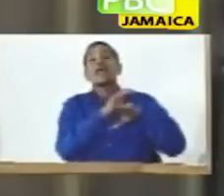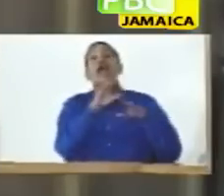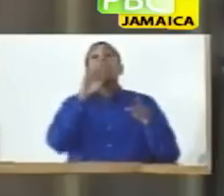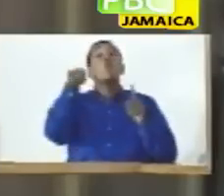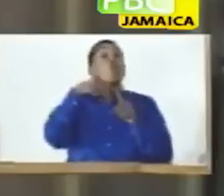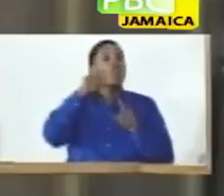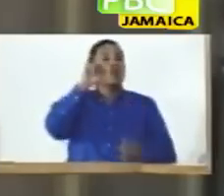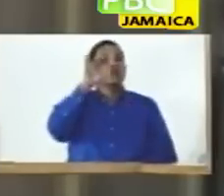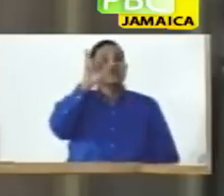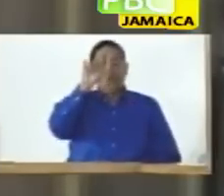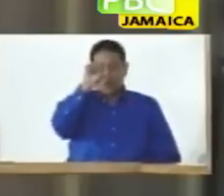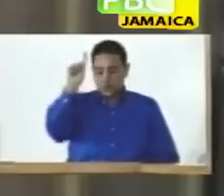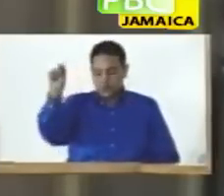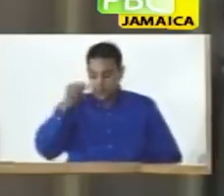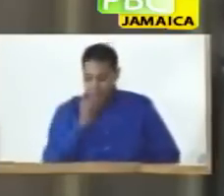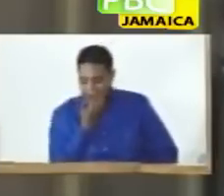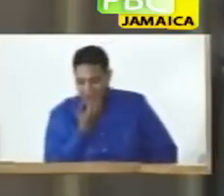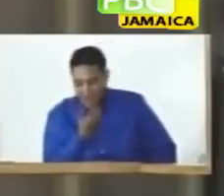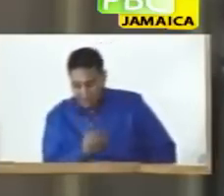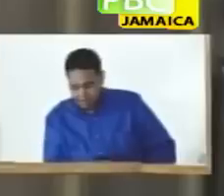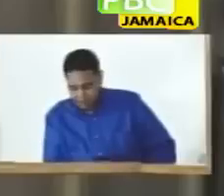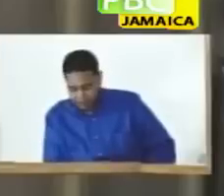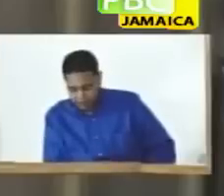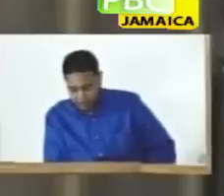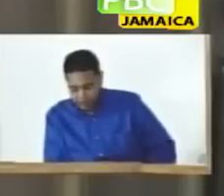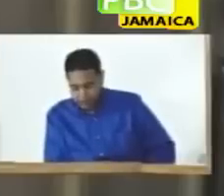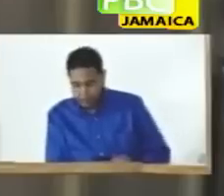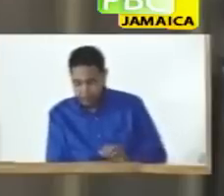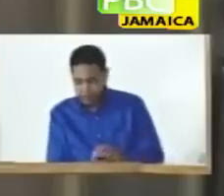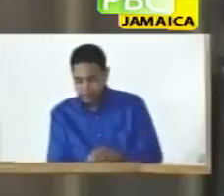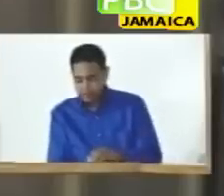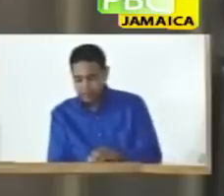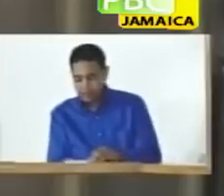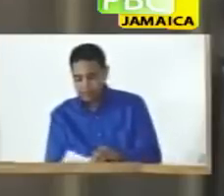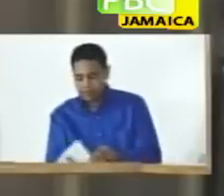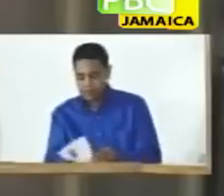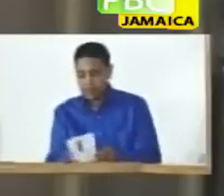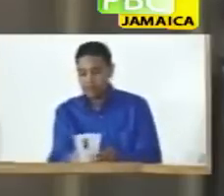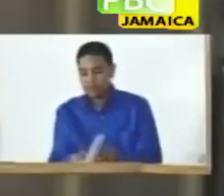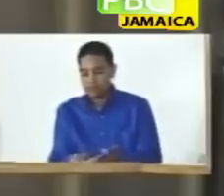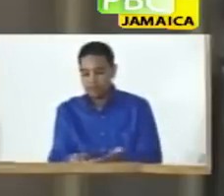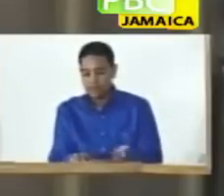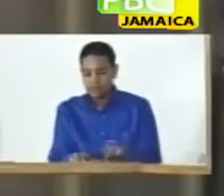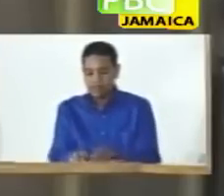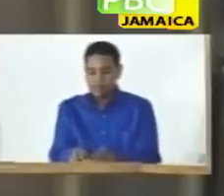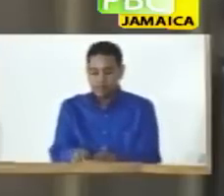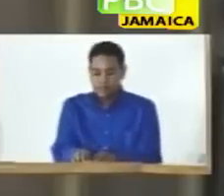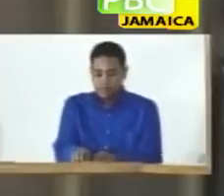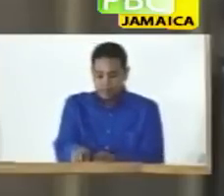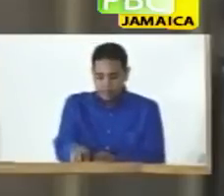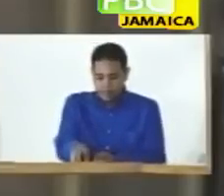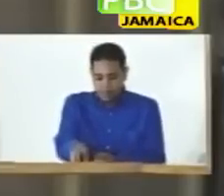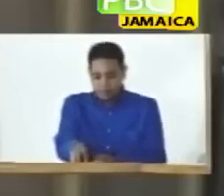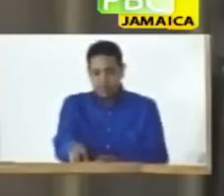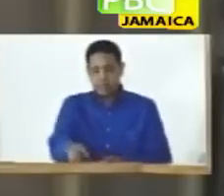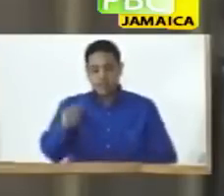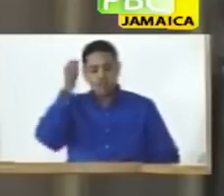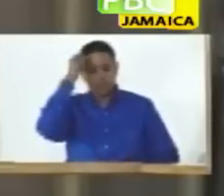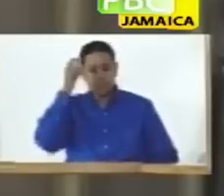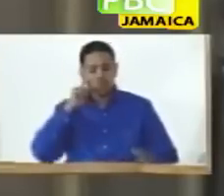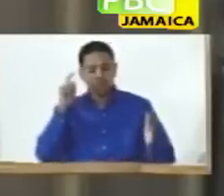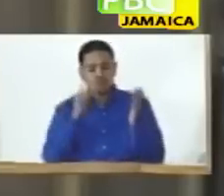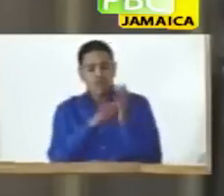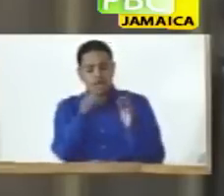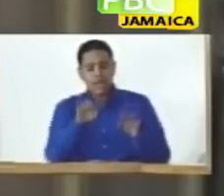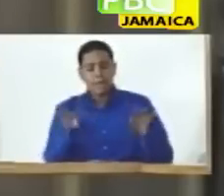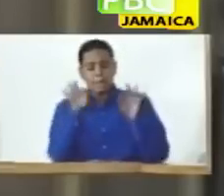in the Caribbean in July 2020. The government, in recognizing the importance of